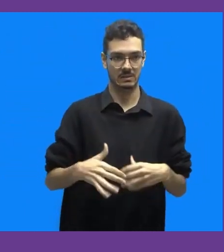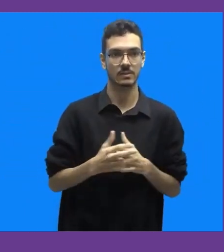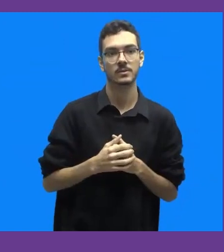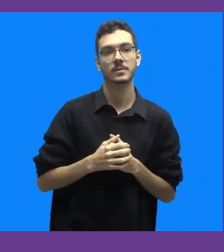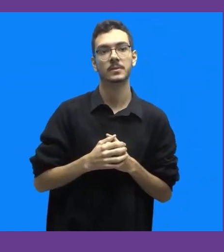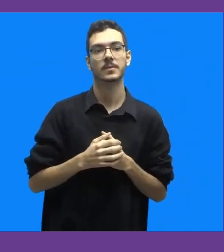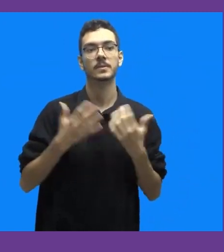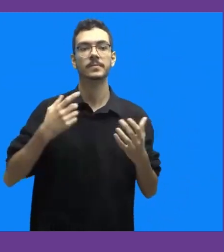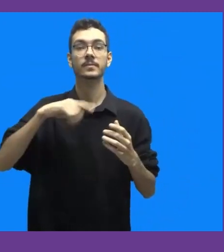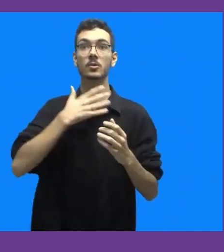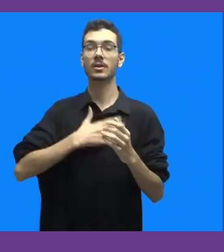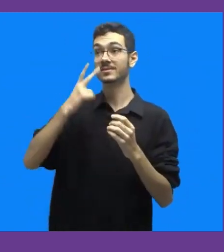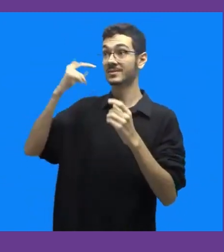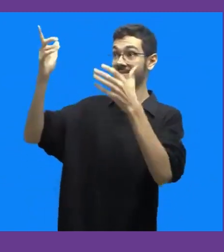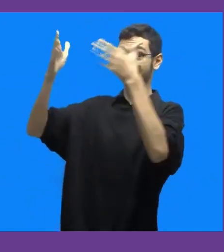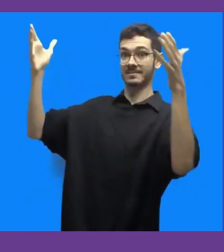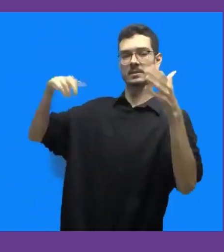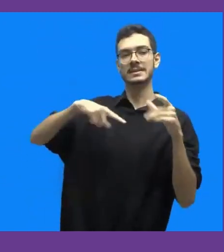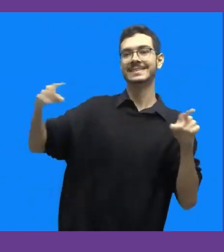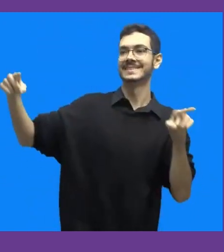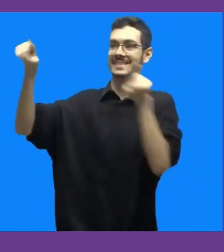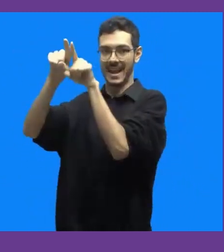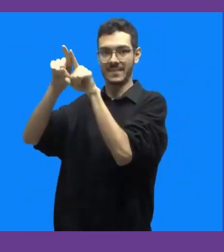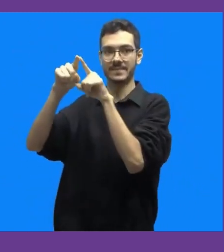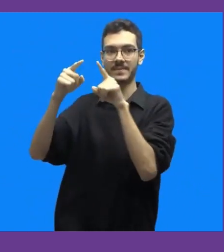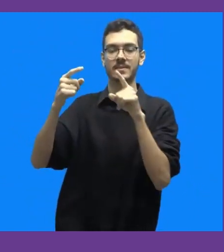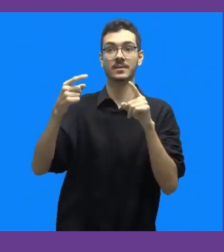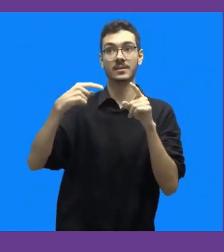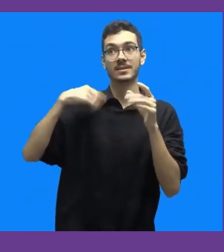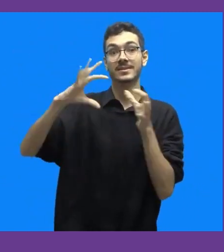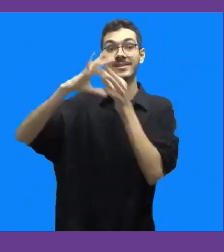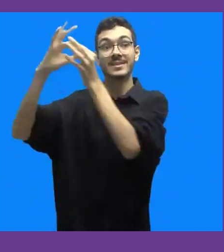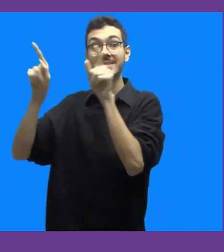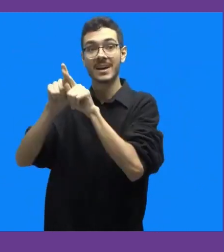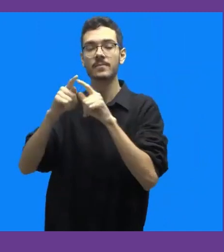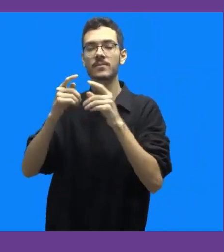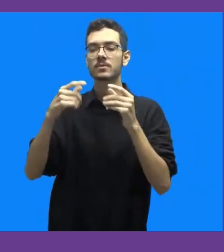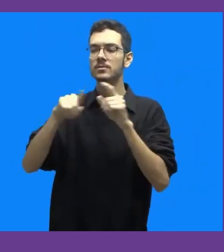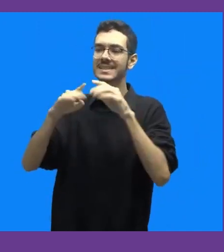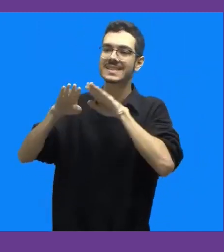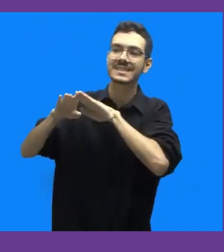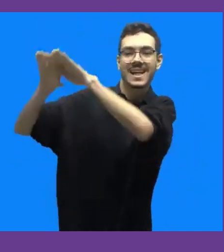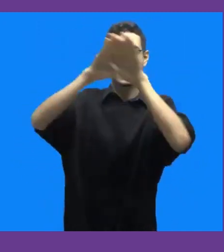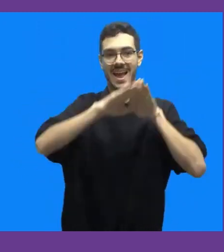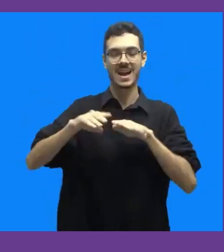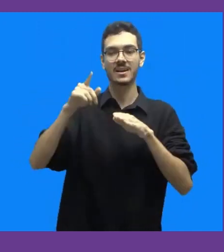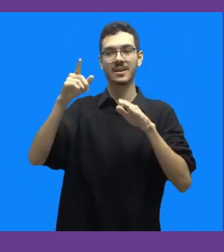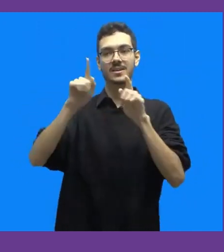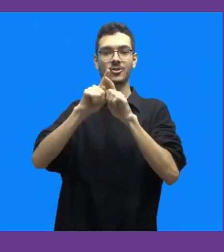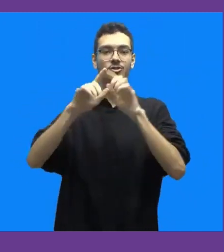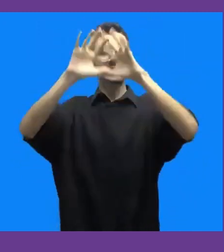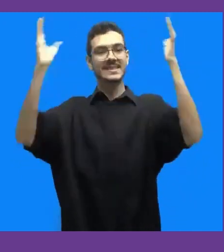to the most universal, so to speak, subjects, and also, on the